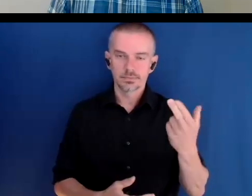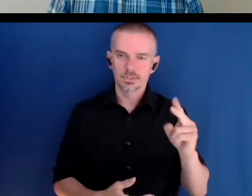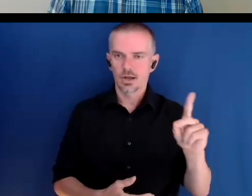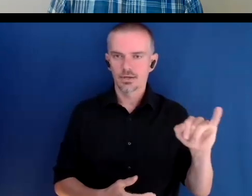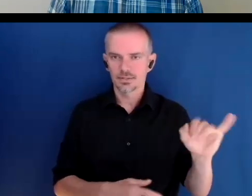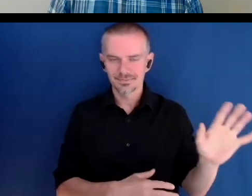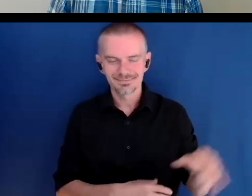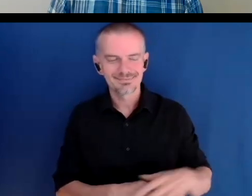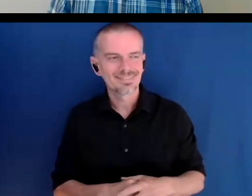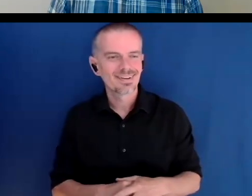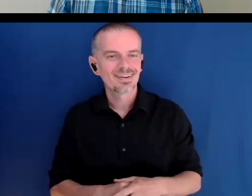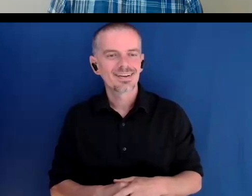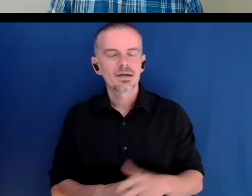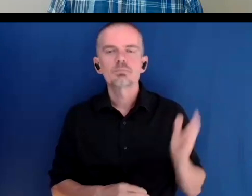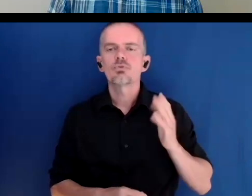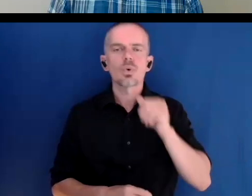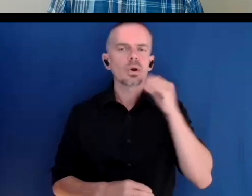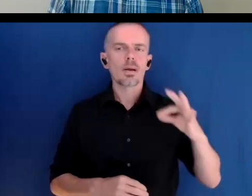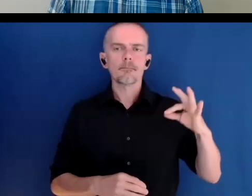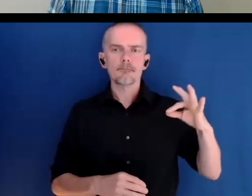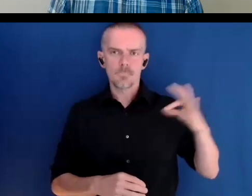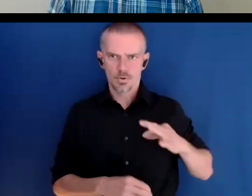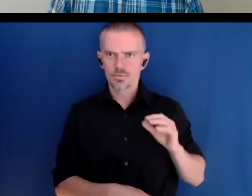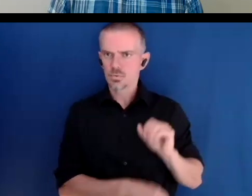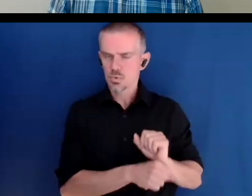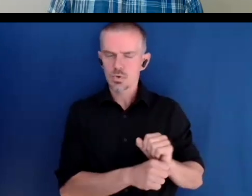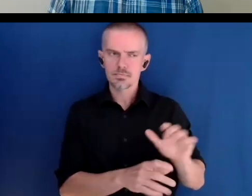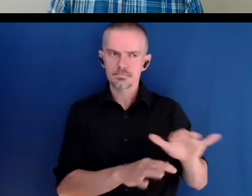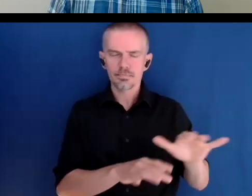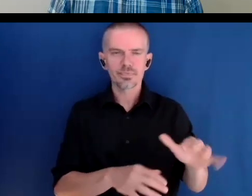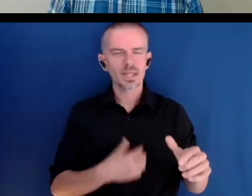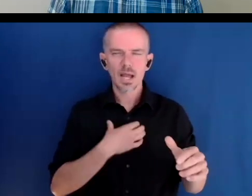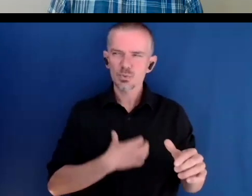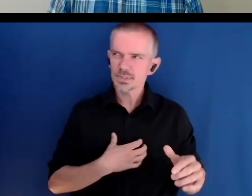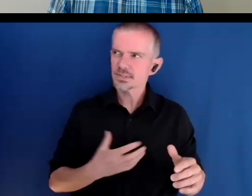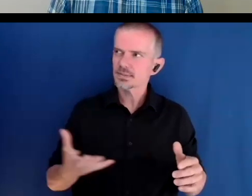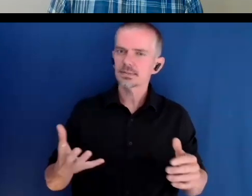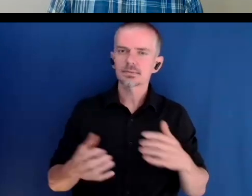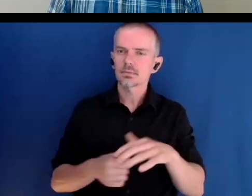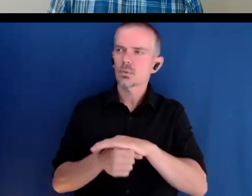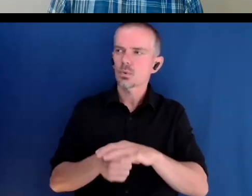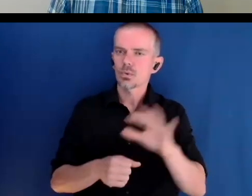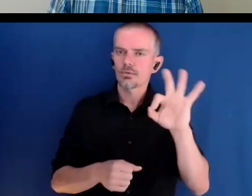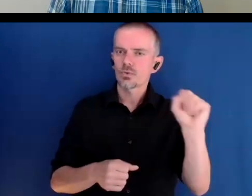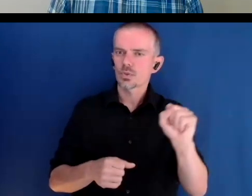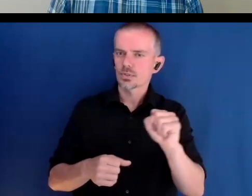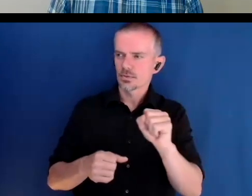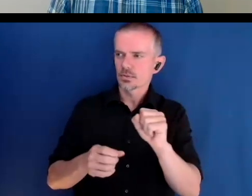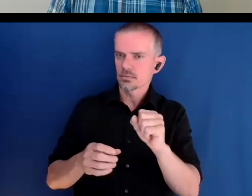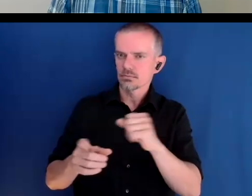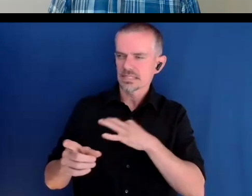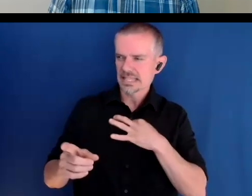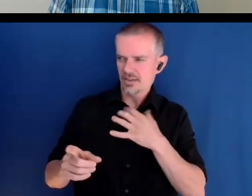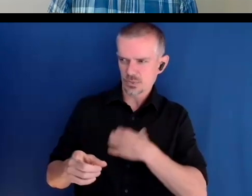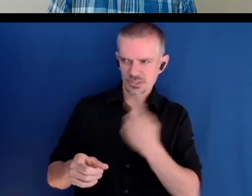nonprofit world, I definitely wished that I had someone on my local Forest Service unit who understood a little